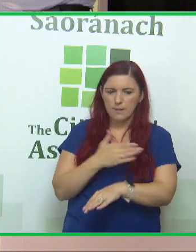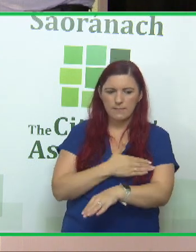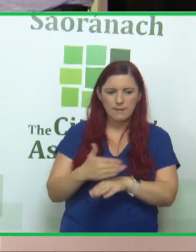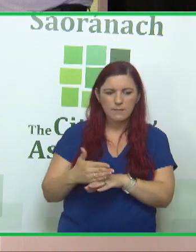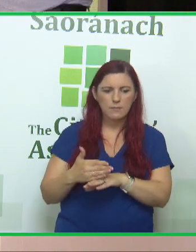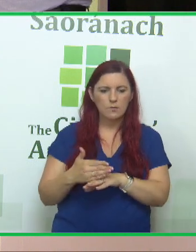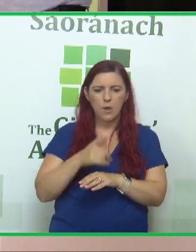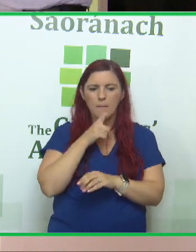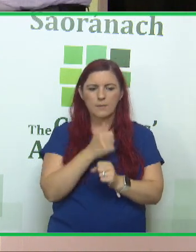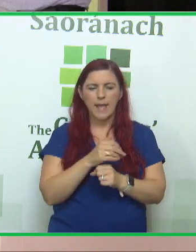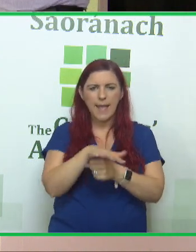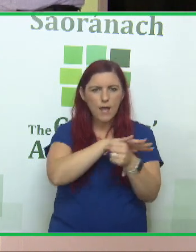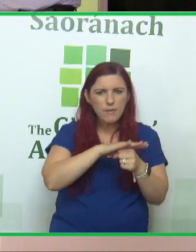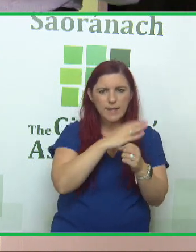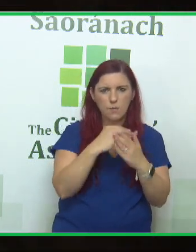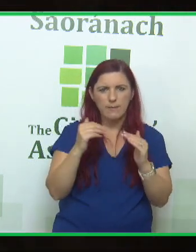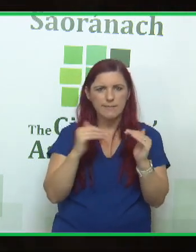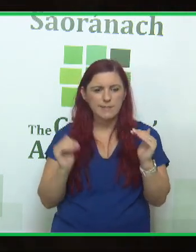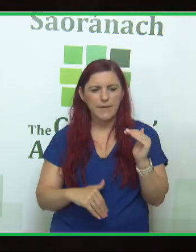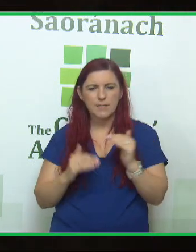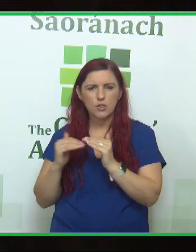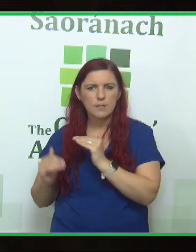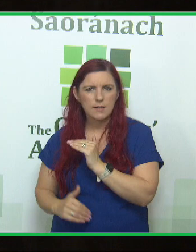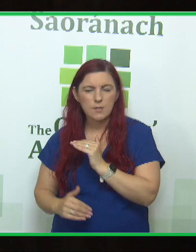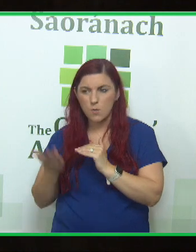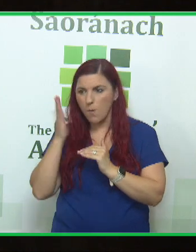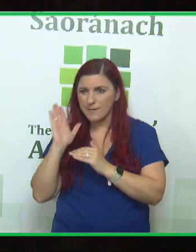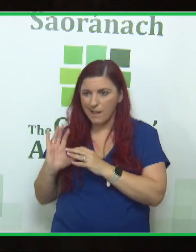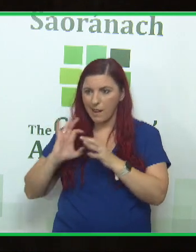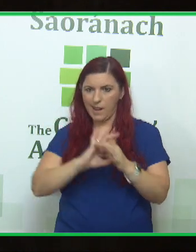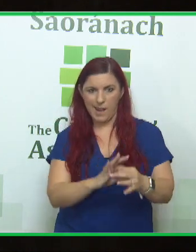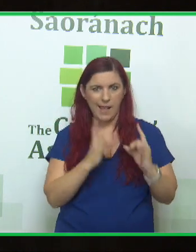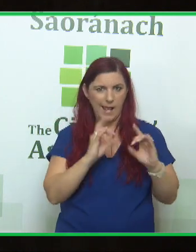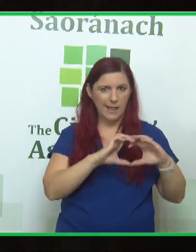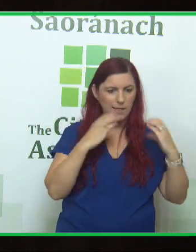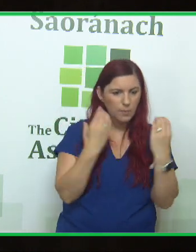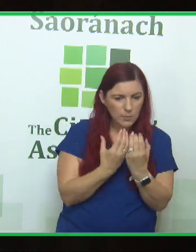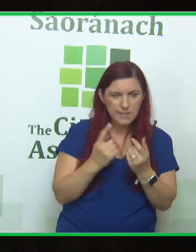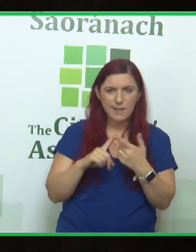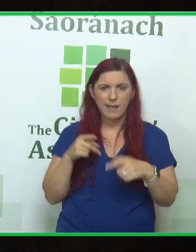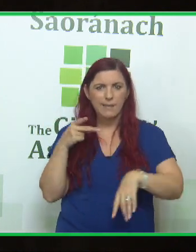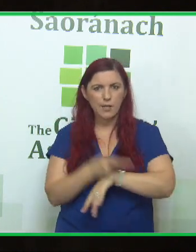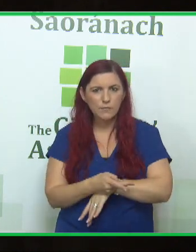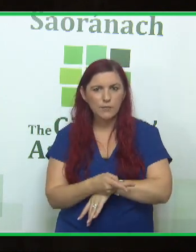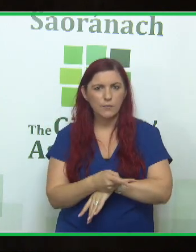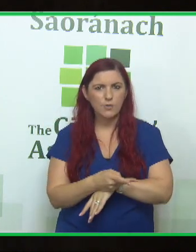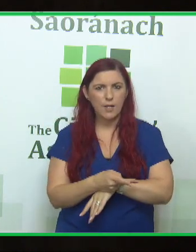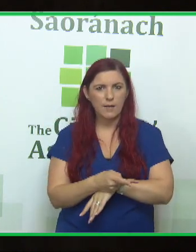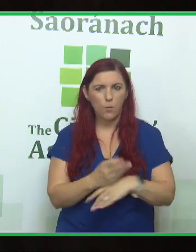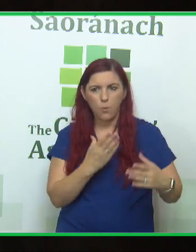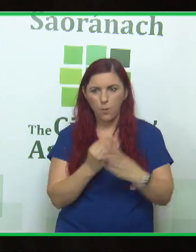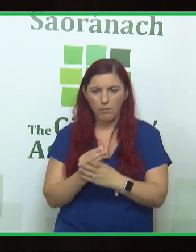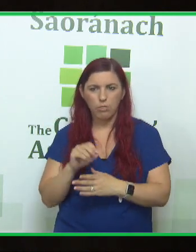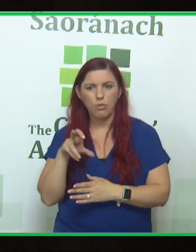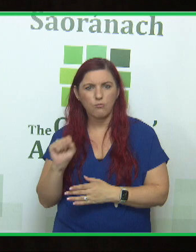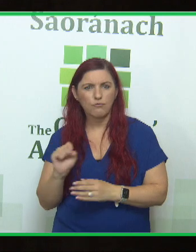of disadvantage. So let's link healthy communities, that intervention to address health inequalities, and build it